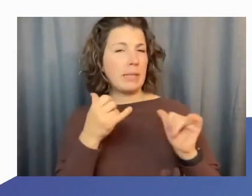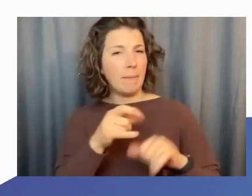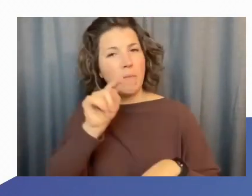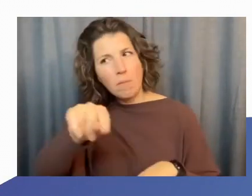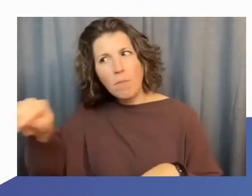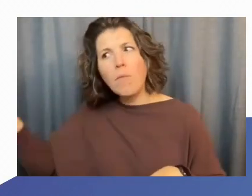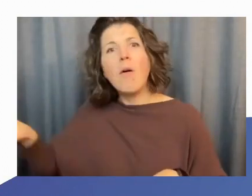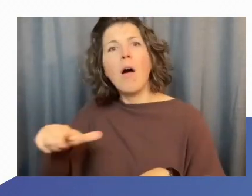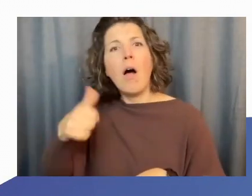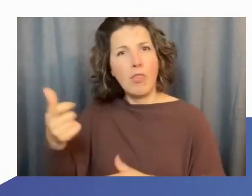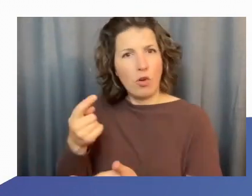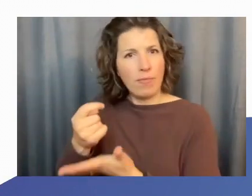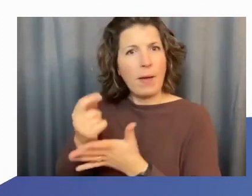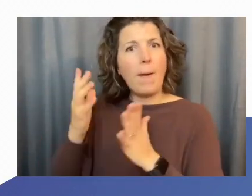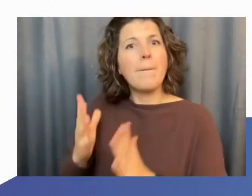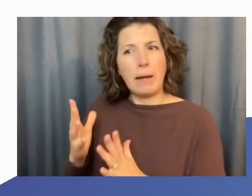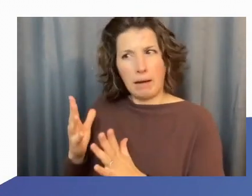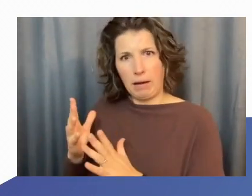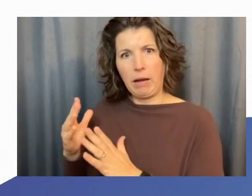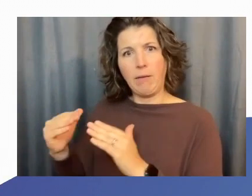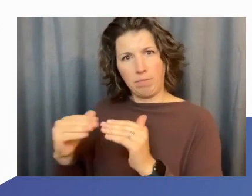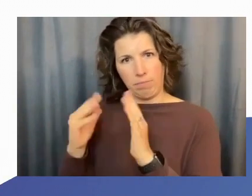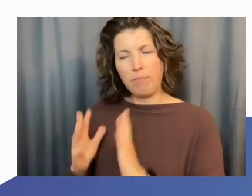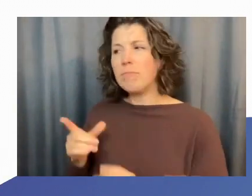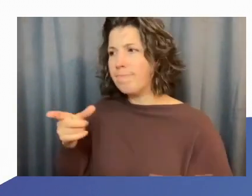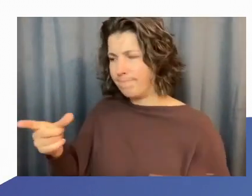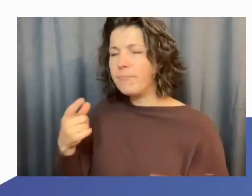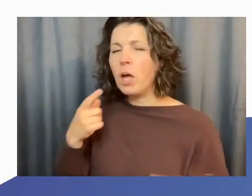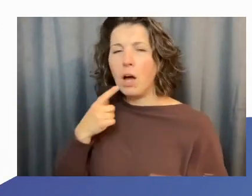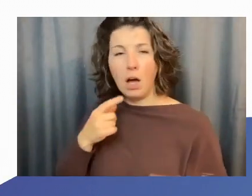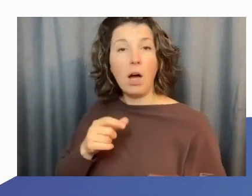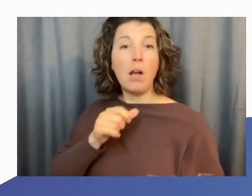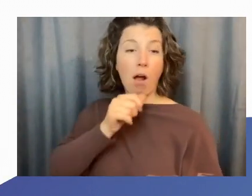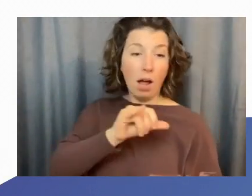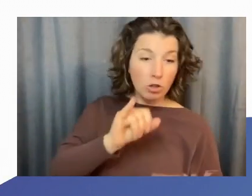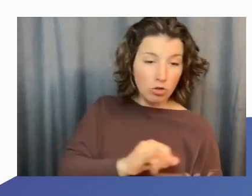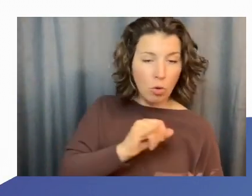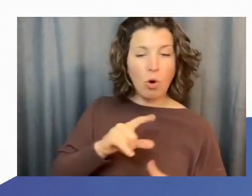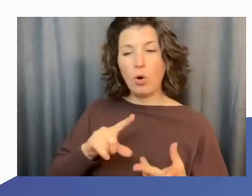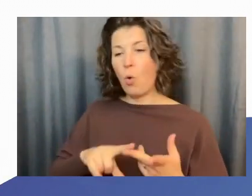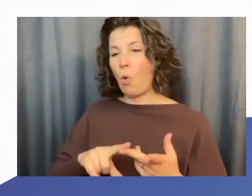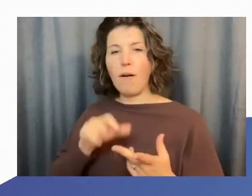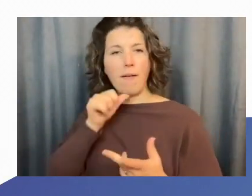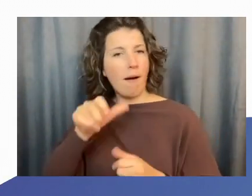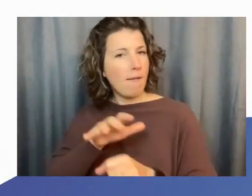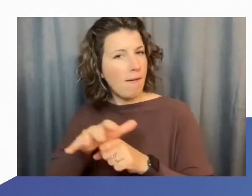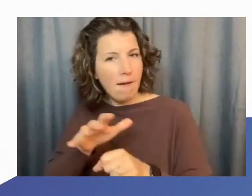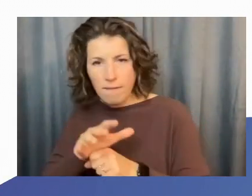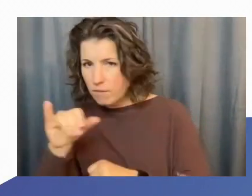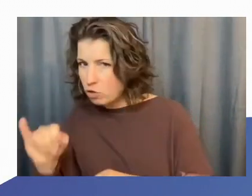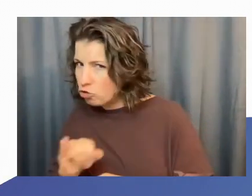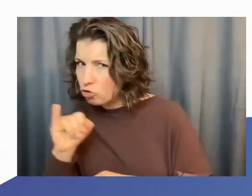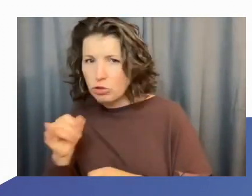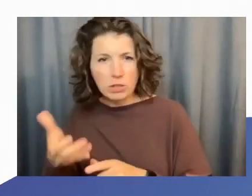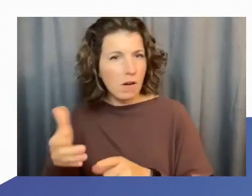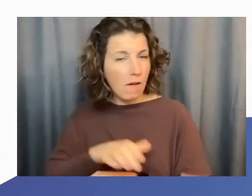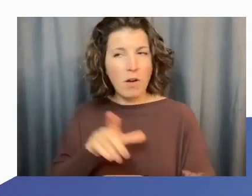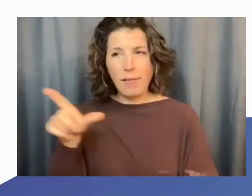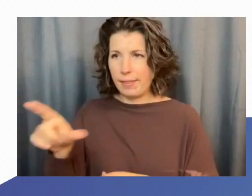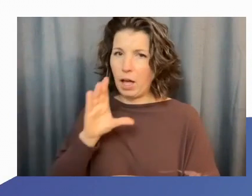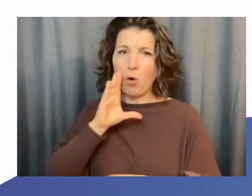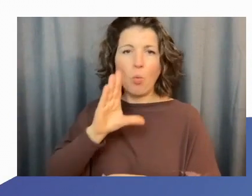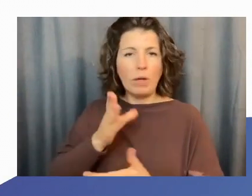either under or uninsured. They were intermittently stopping therapy because they couldn't afford it.